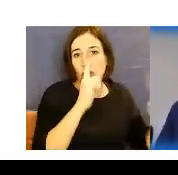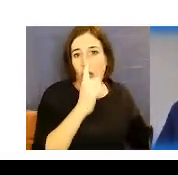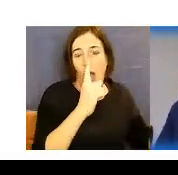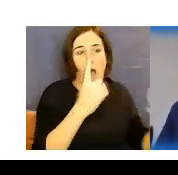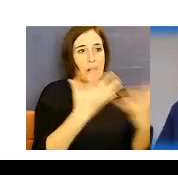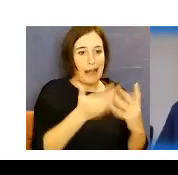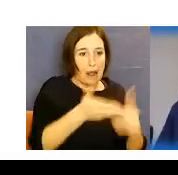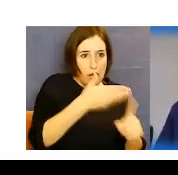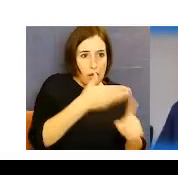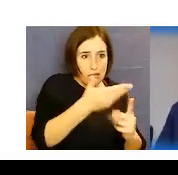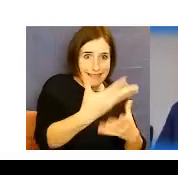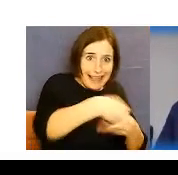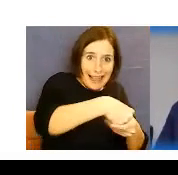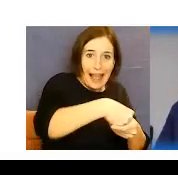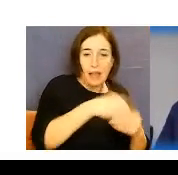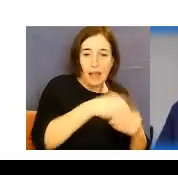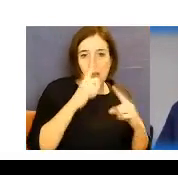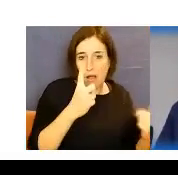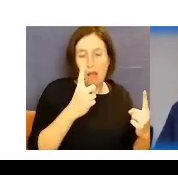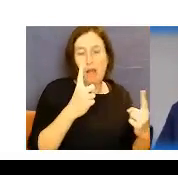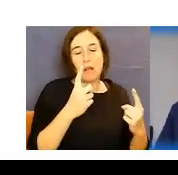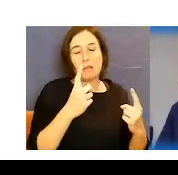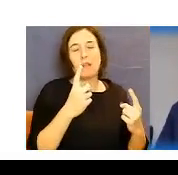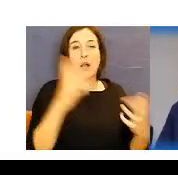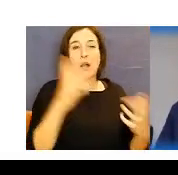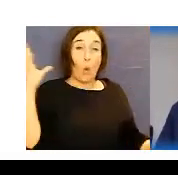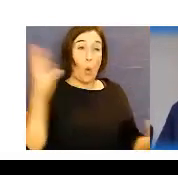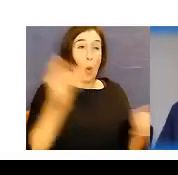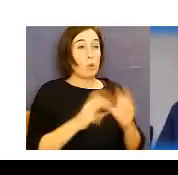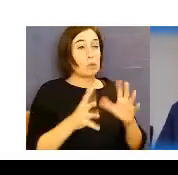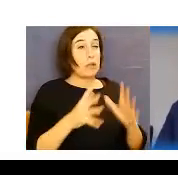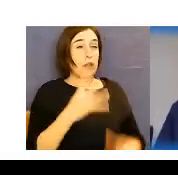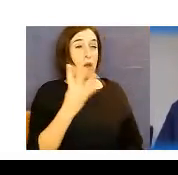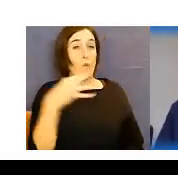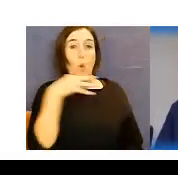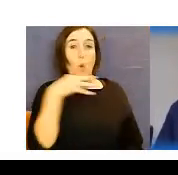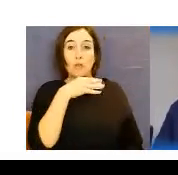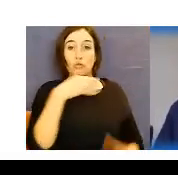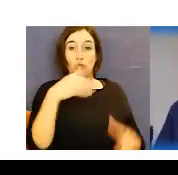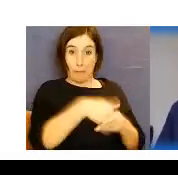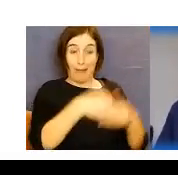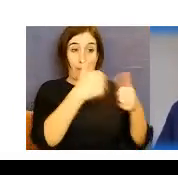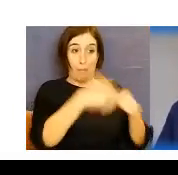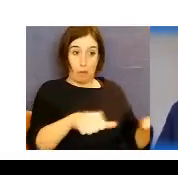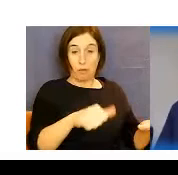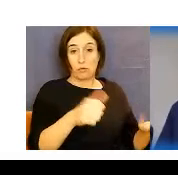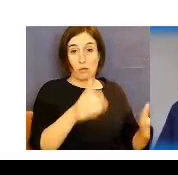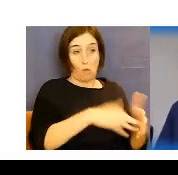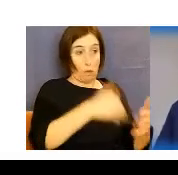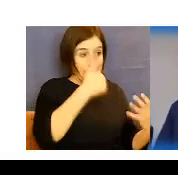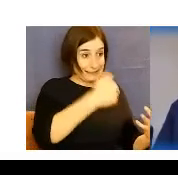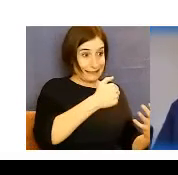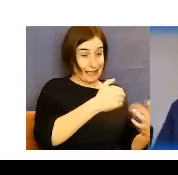having about 400 members, you know, young people from the age of like 6 onwards, right up to, you know, veterans, you know, from age 50